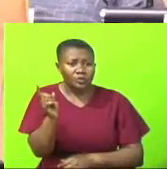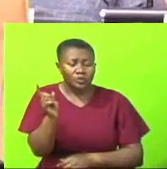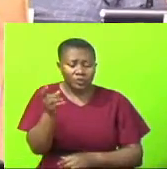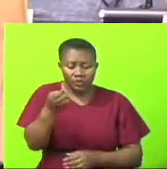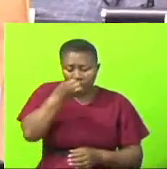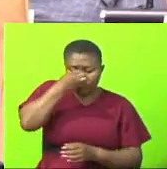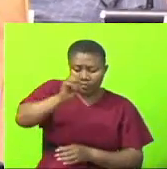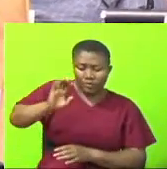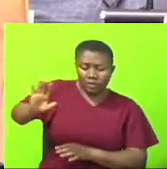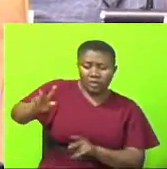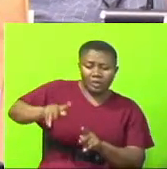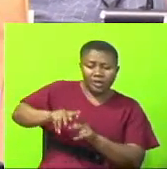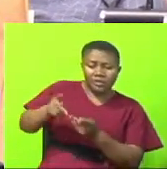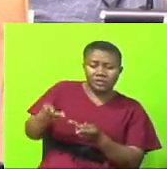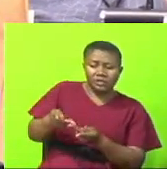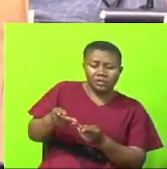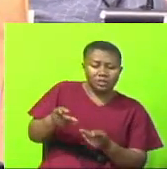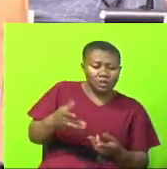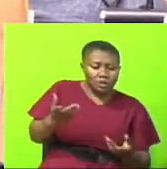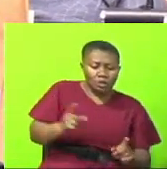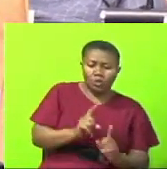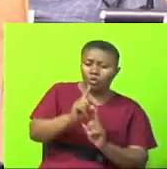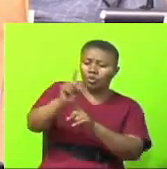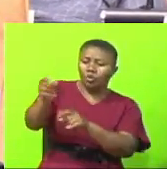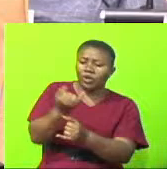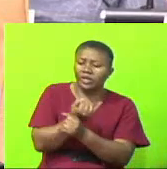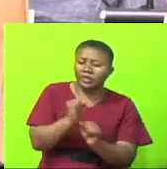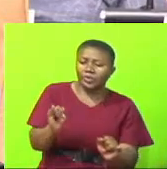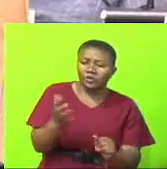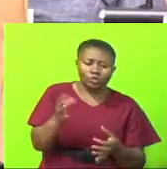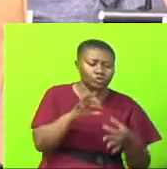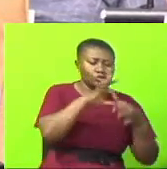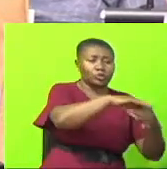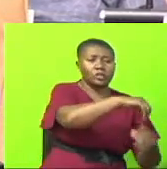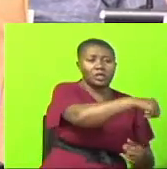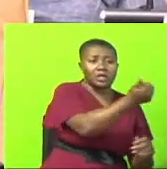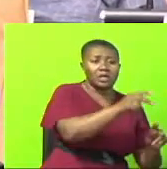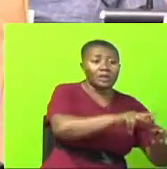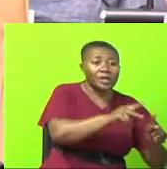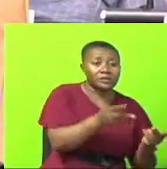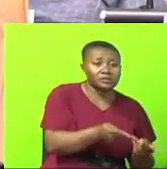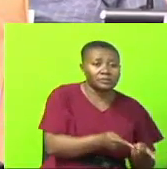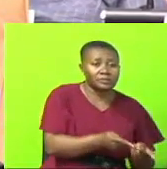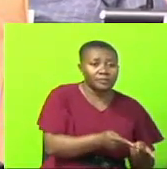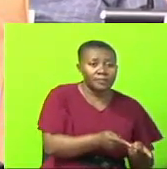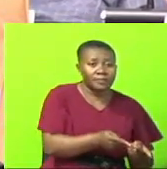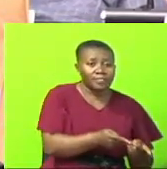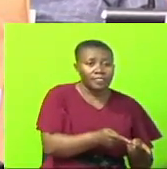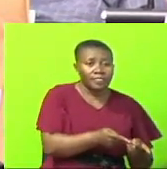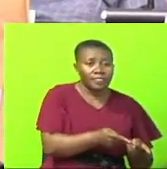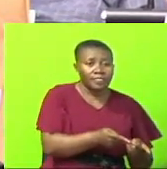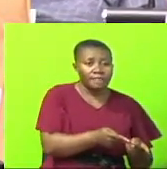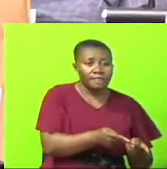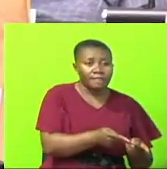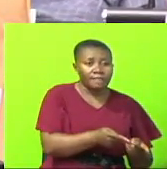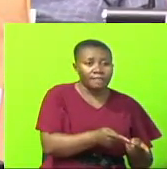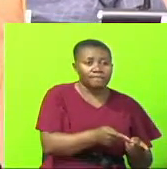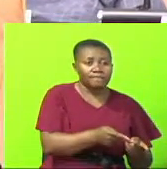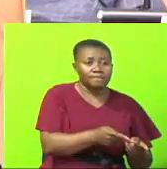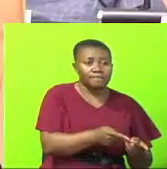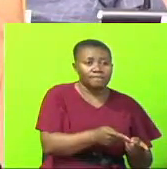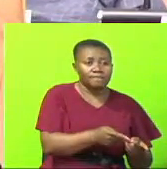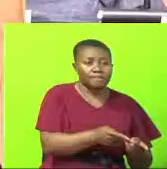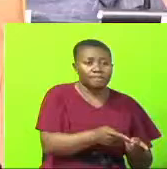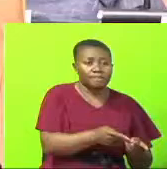independent or change another party. And therefore, having done that, they have lost their position as members of their respective parties, and